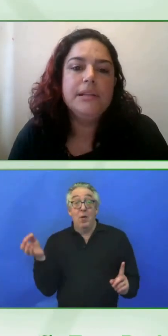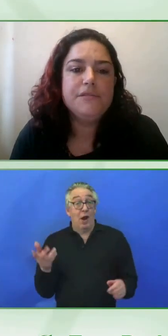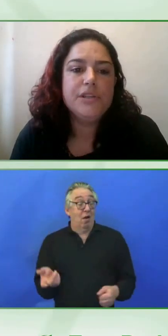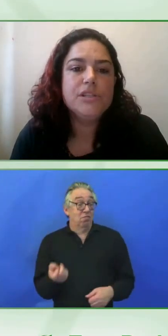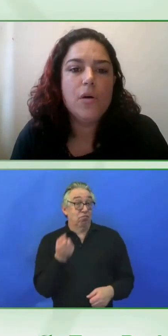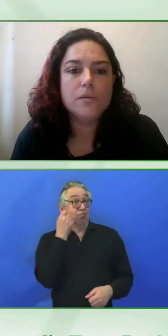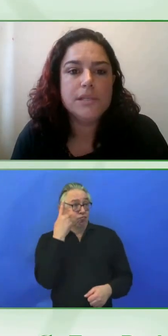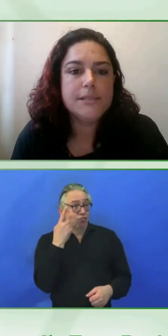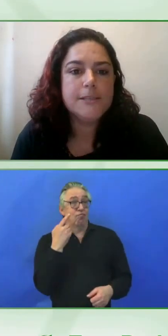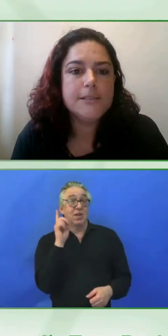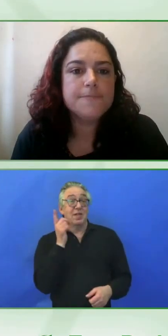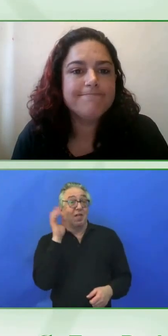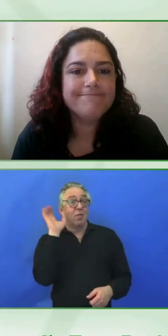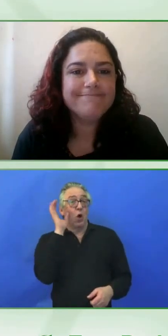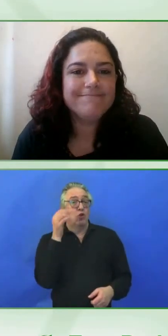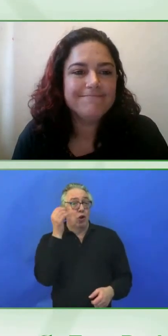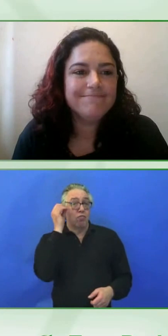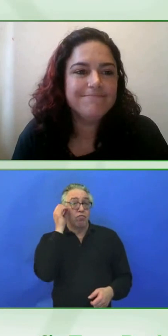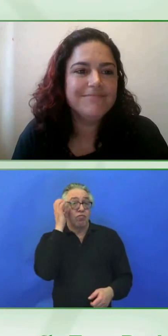in different contexts.